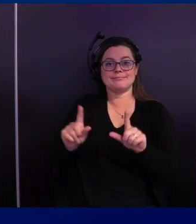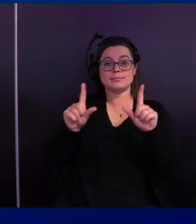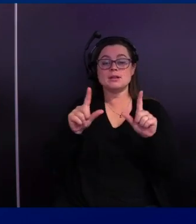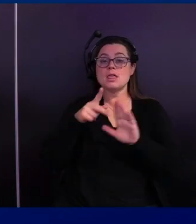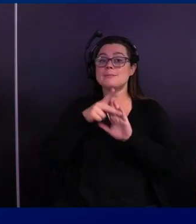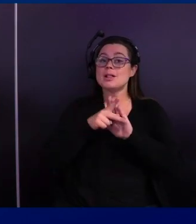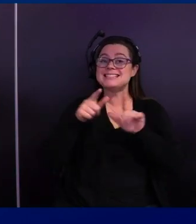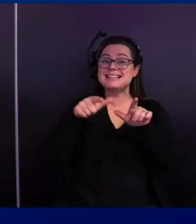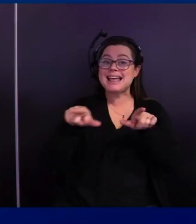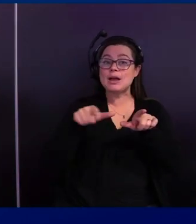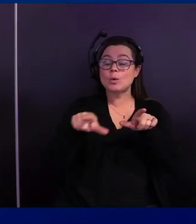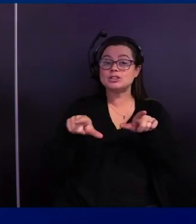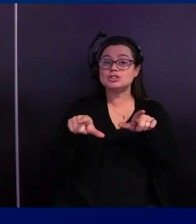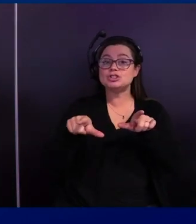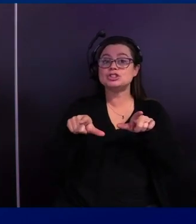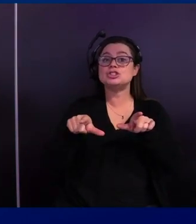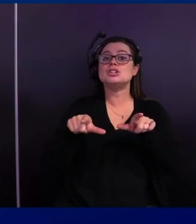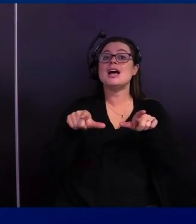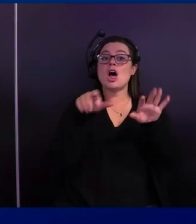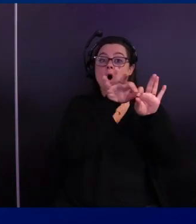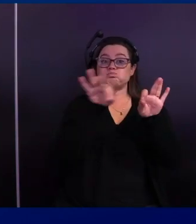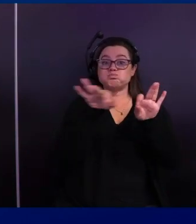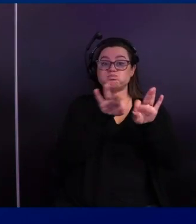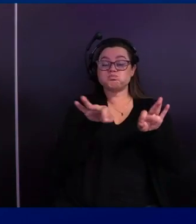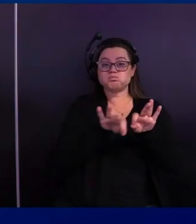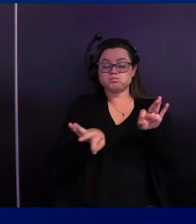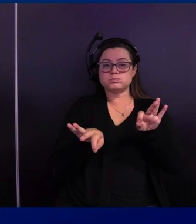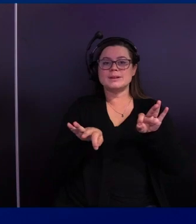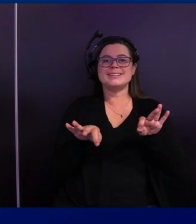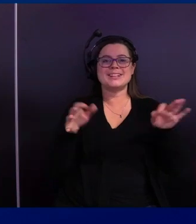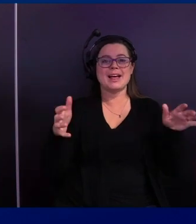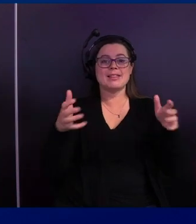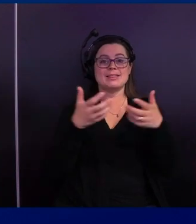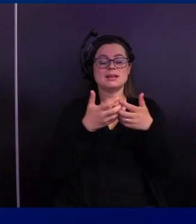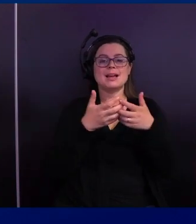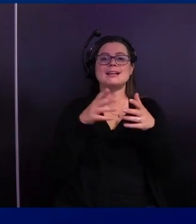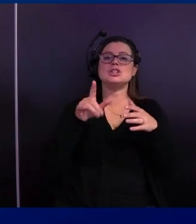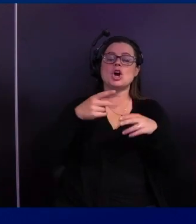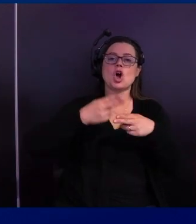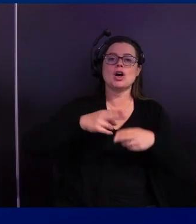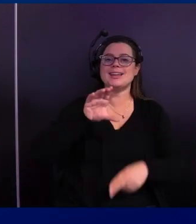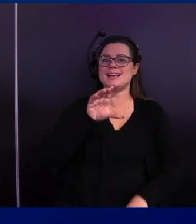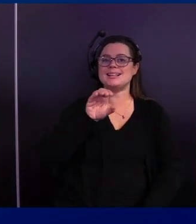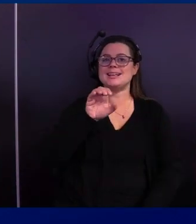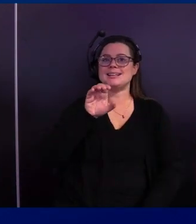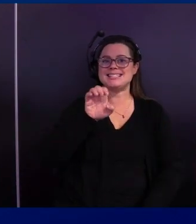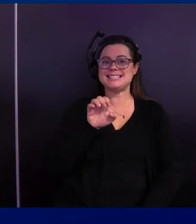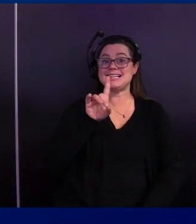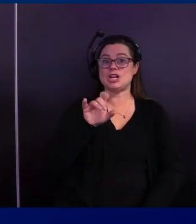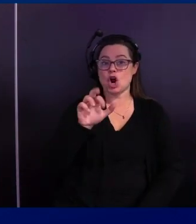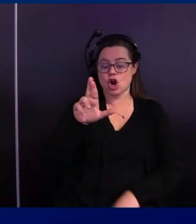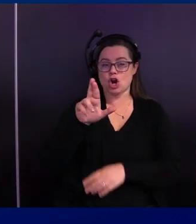these permissions are expressed in is a language called CEDA, which we open sourced back on May the